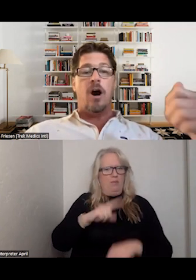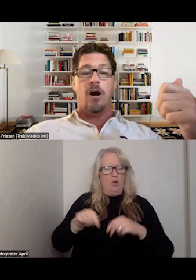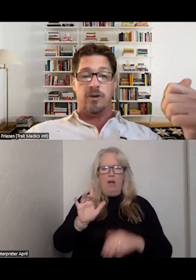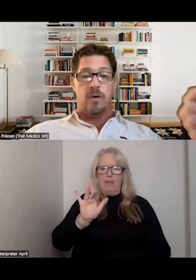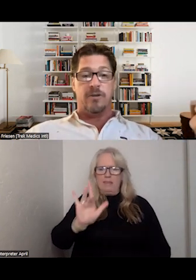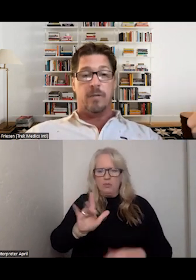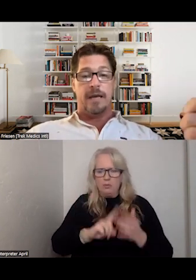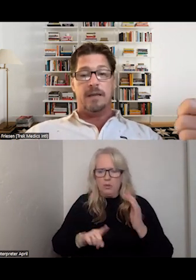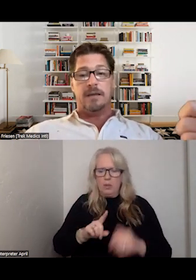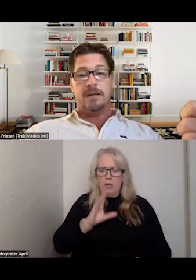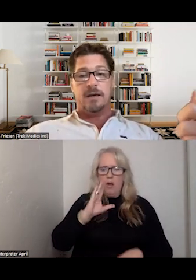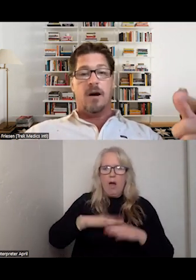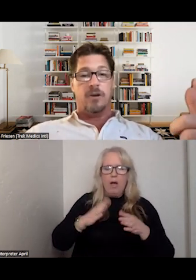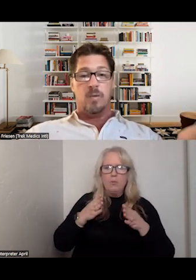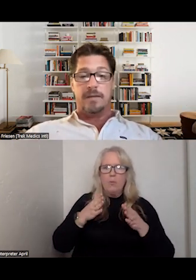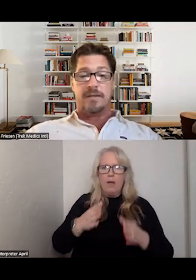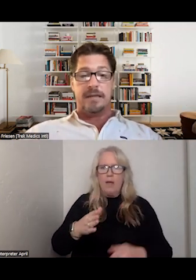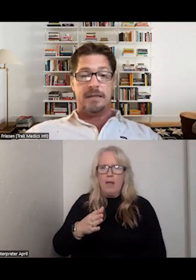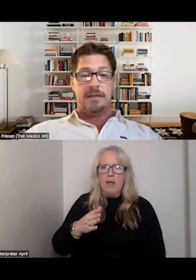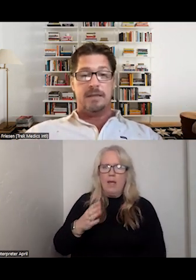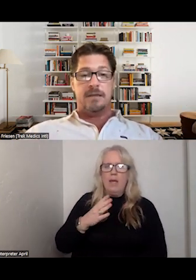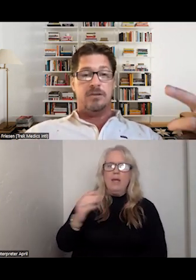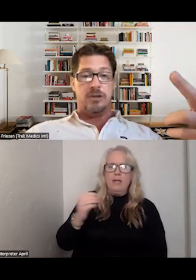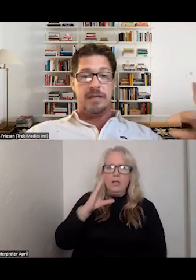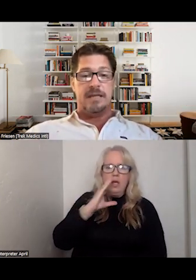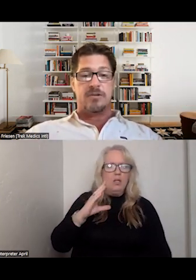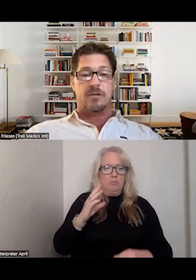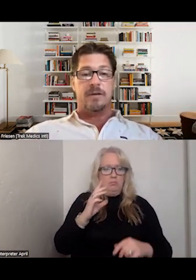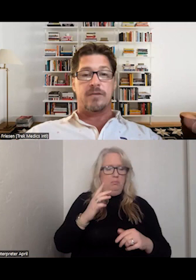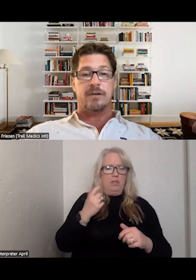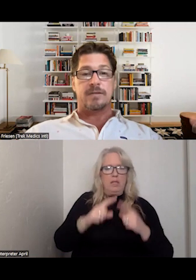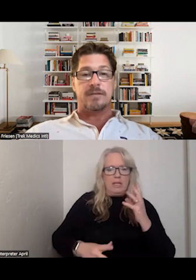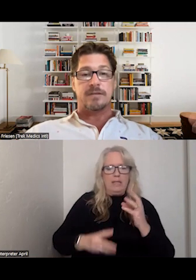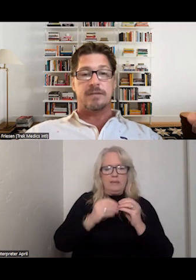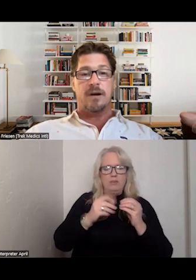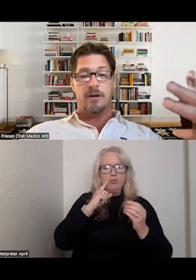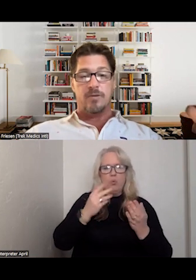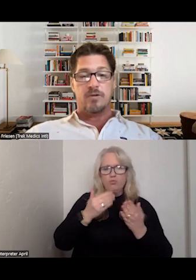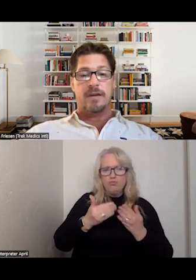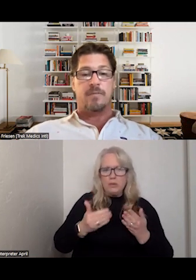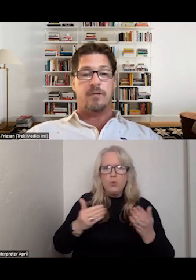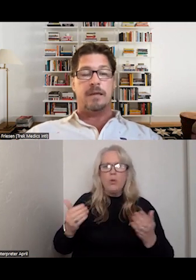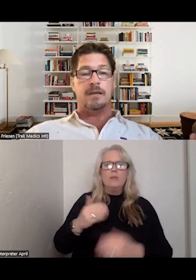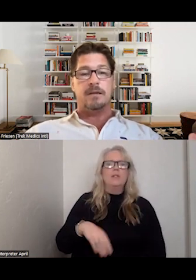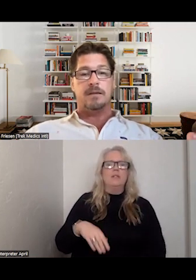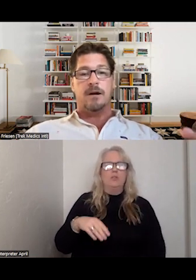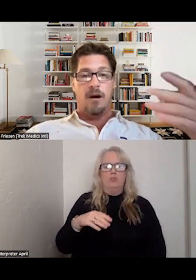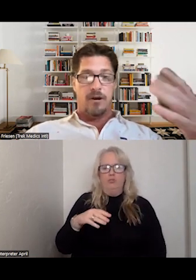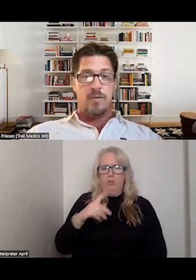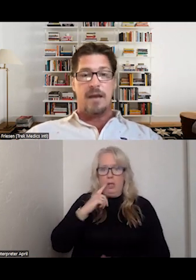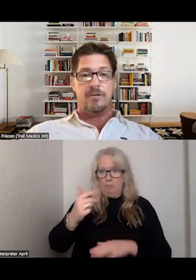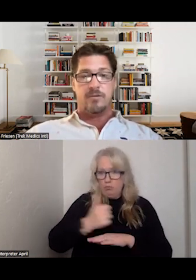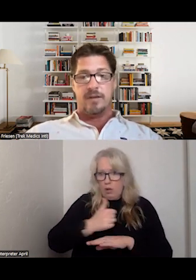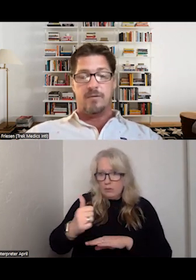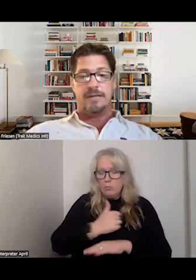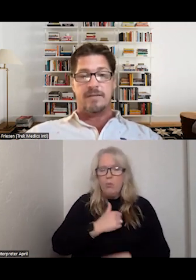was, are you on your way? Are you on scene? Do you need additional resources? Are you transporting? Are